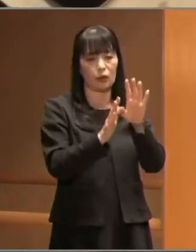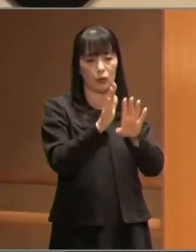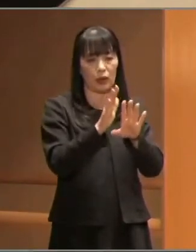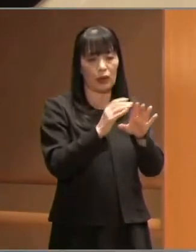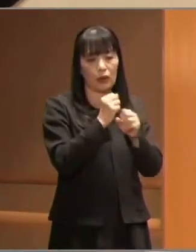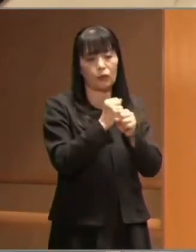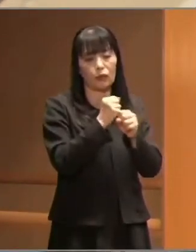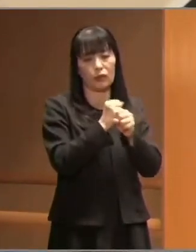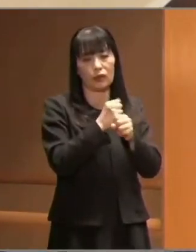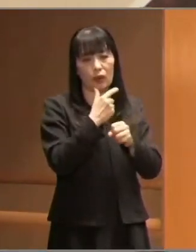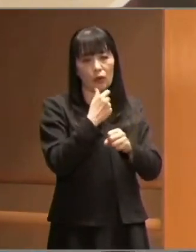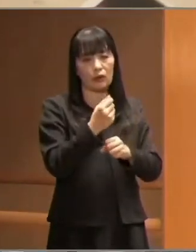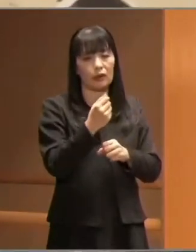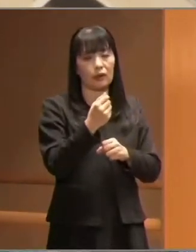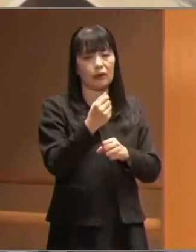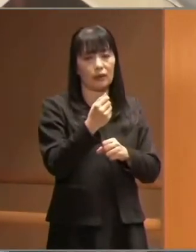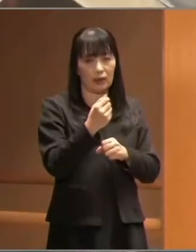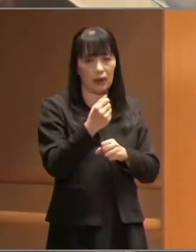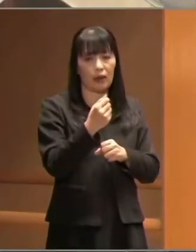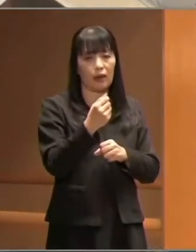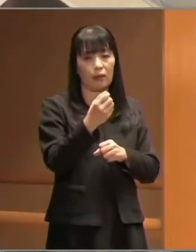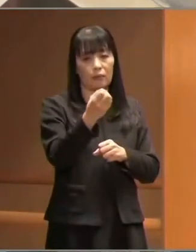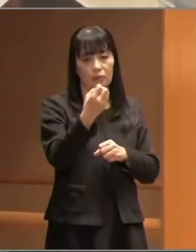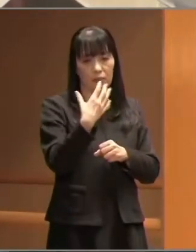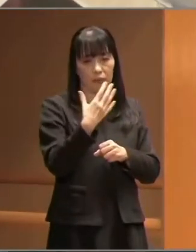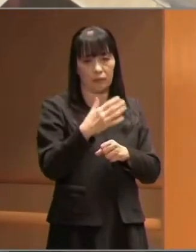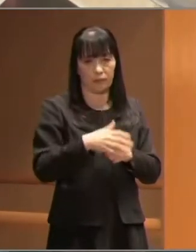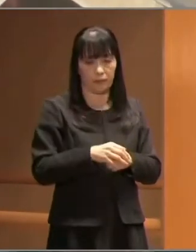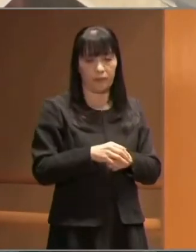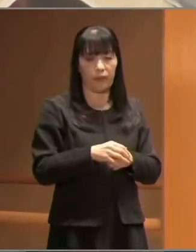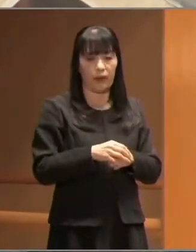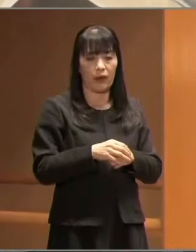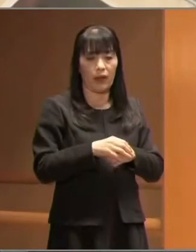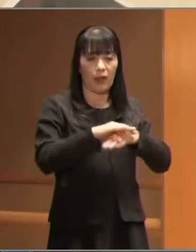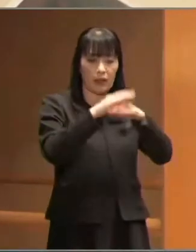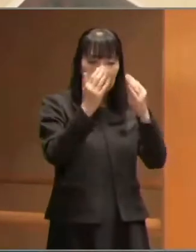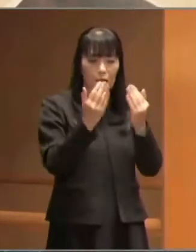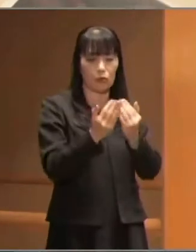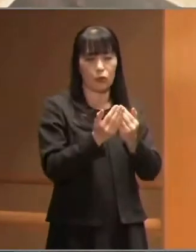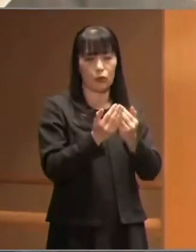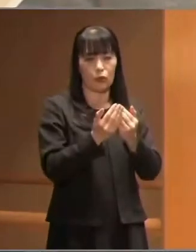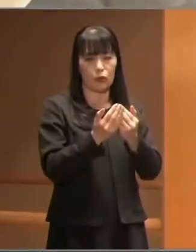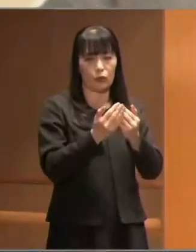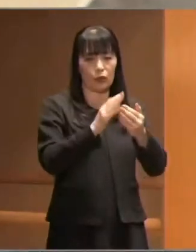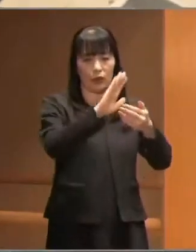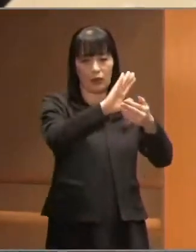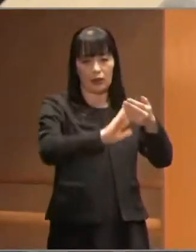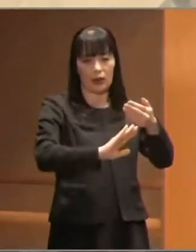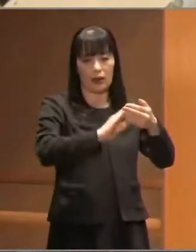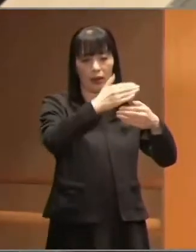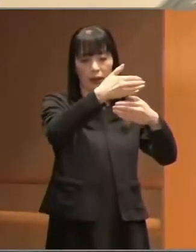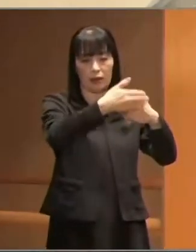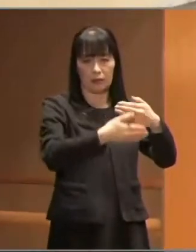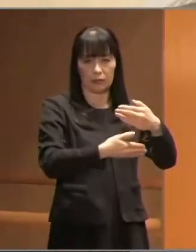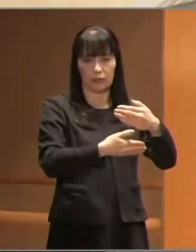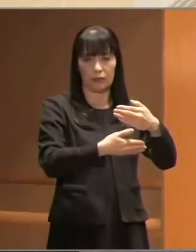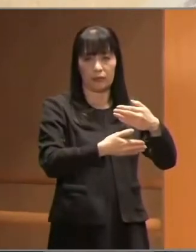cocoon. At that time, his request was to wrap